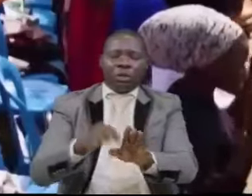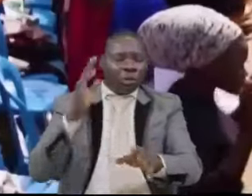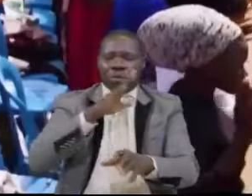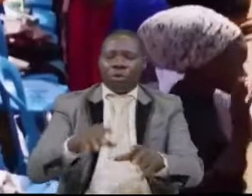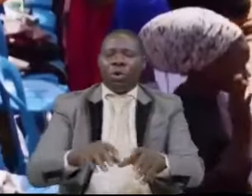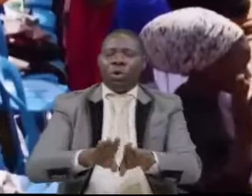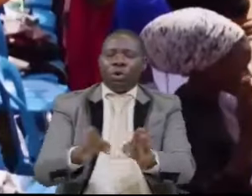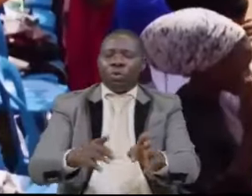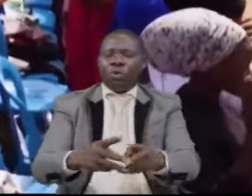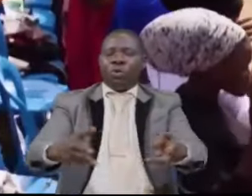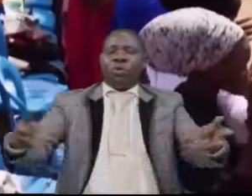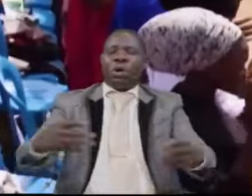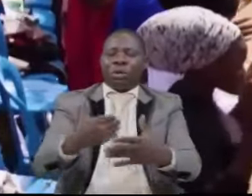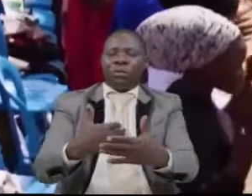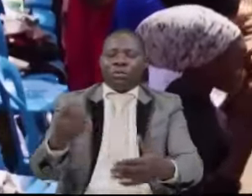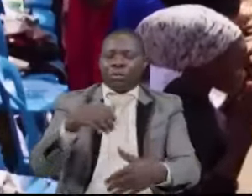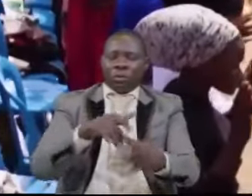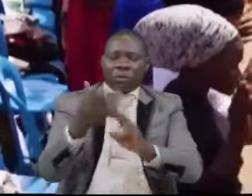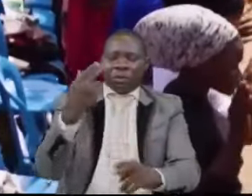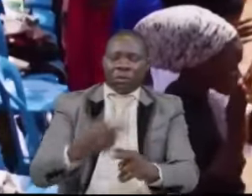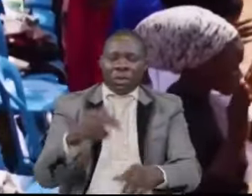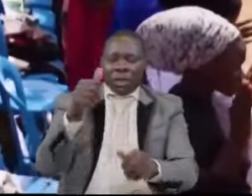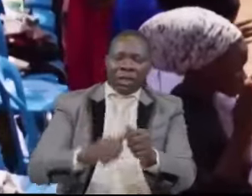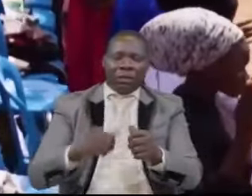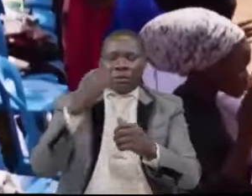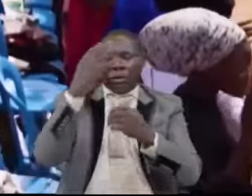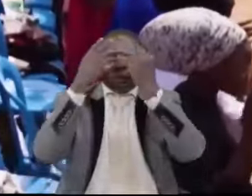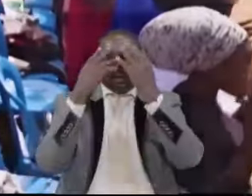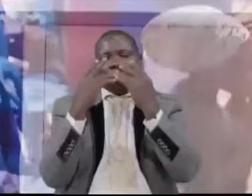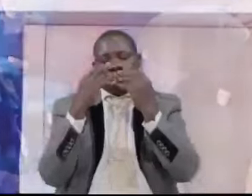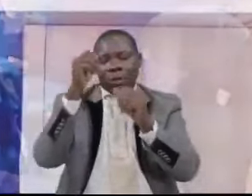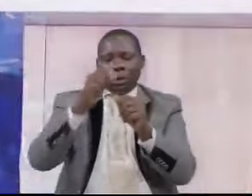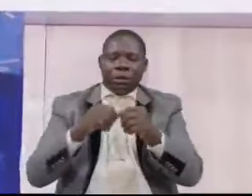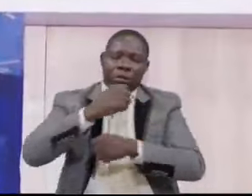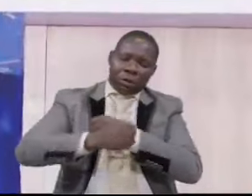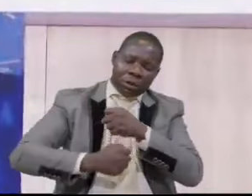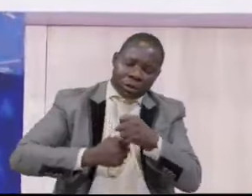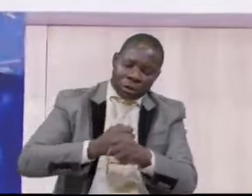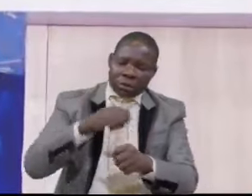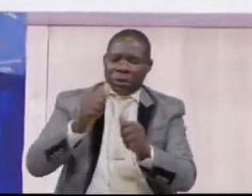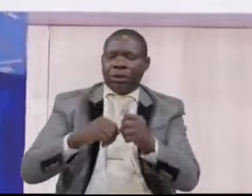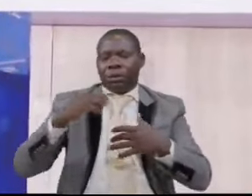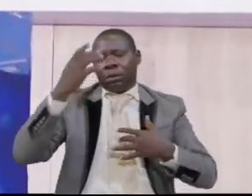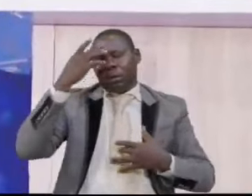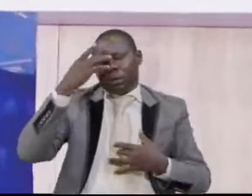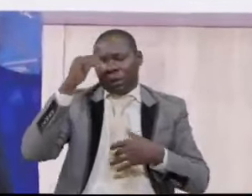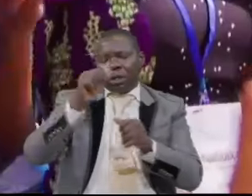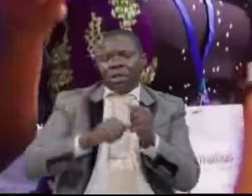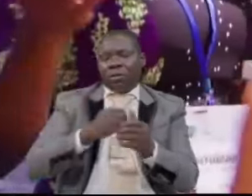And every sorrow, every suffering, every sickness, and every deficiency, everything taken